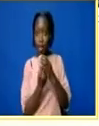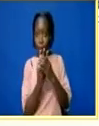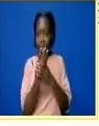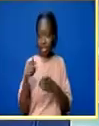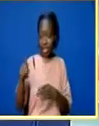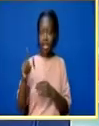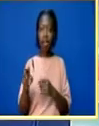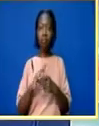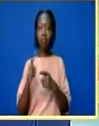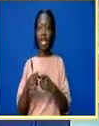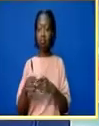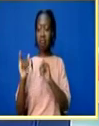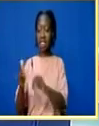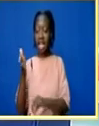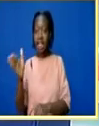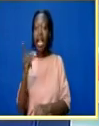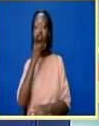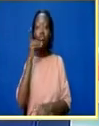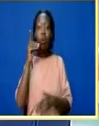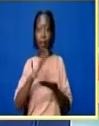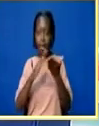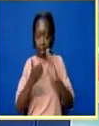you just leave it in the shamba. Yeah, we do. Yes. So it